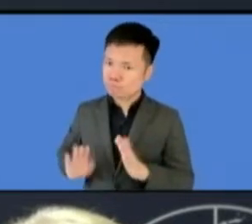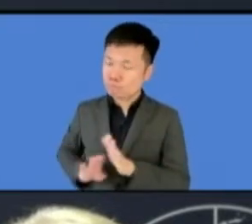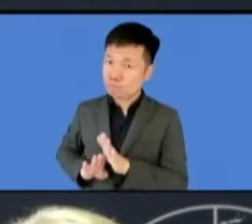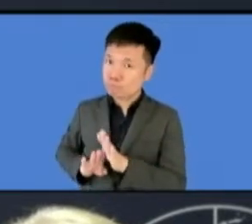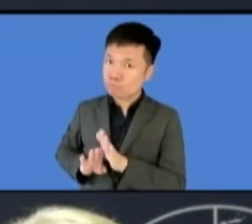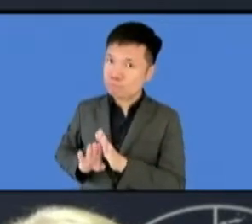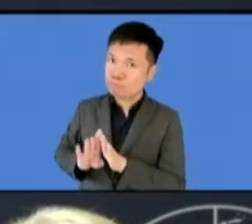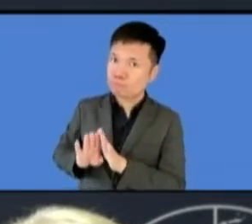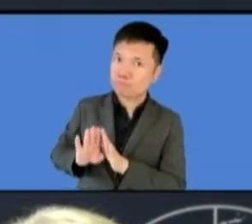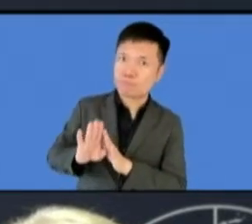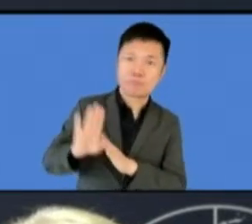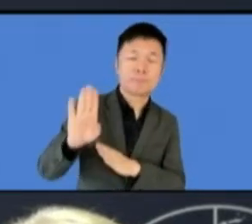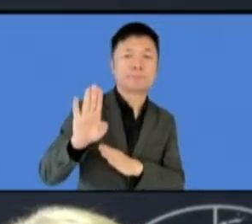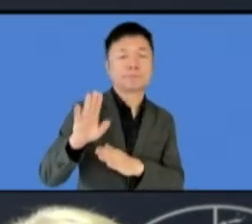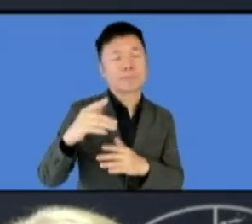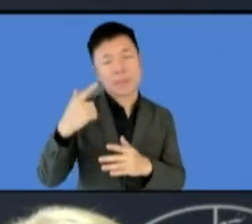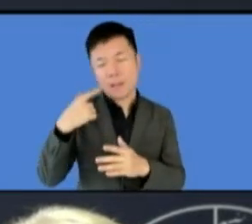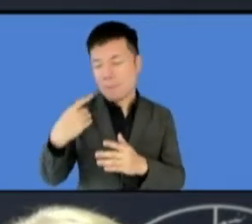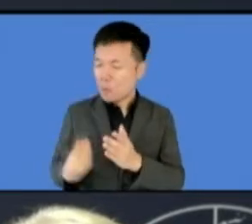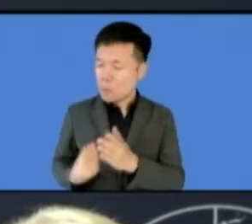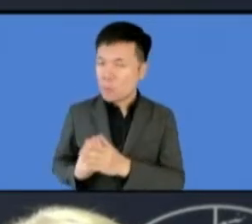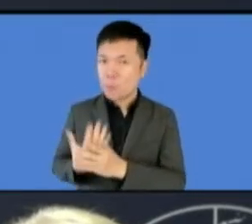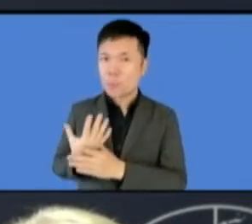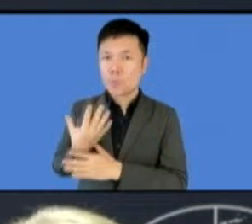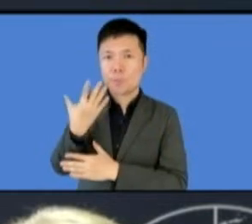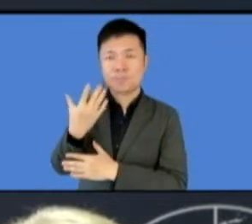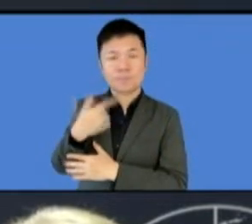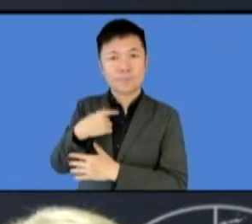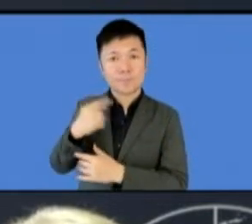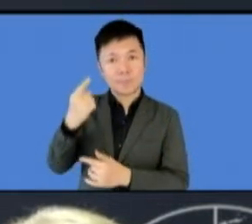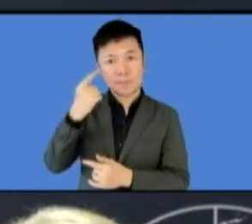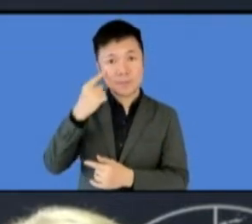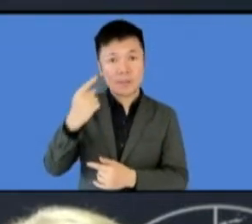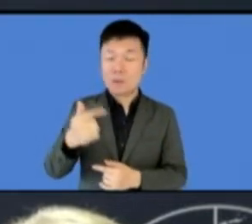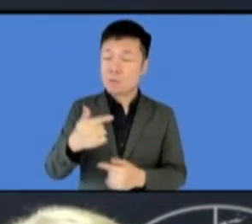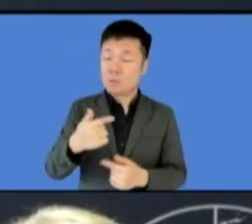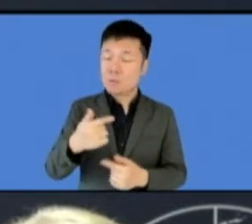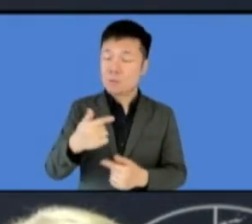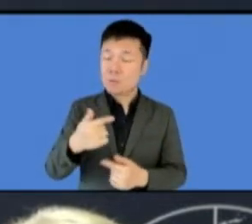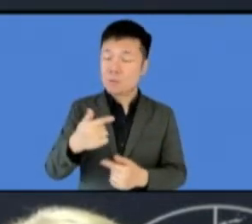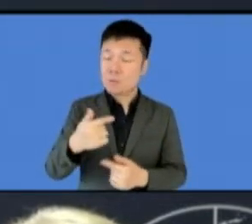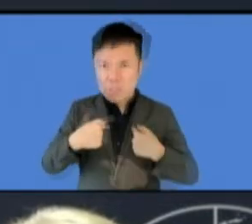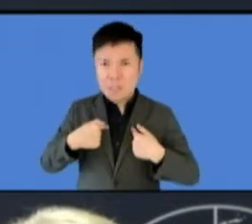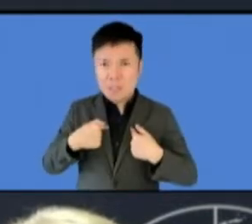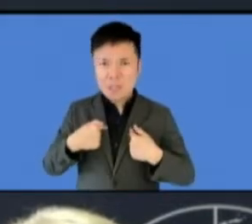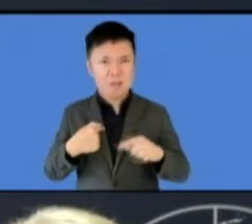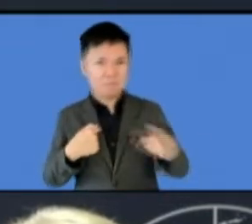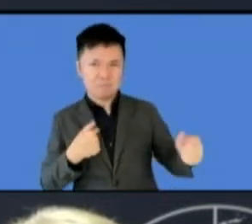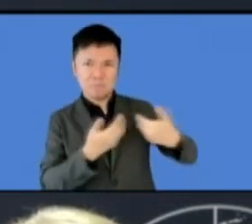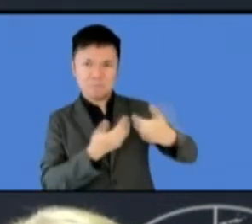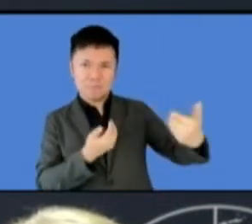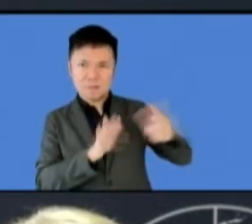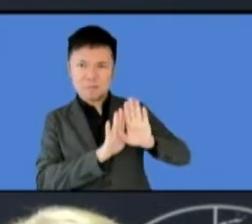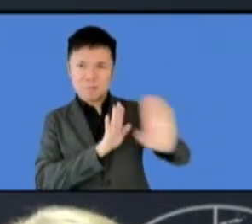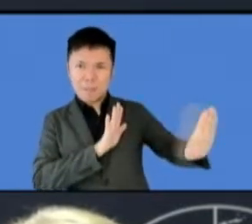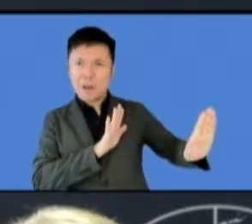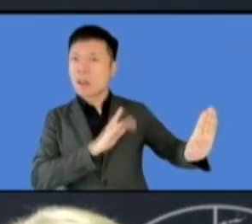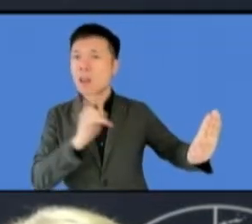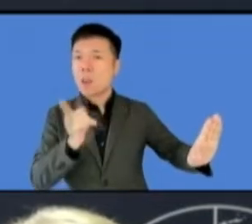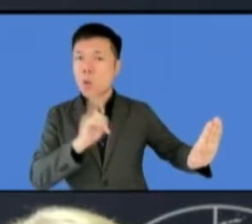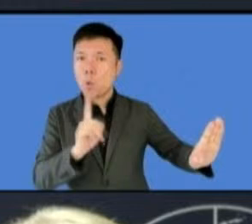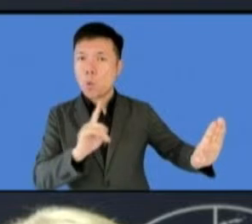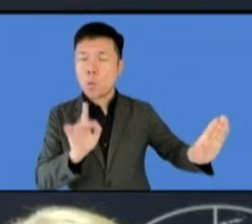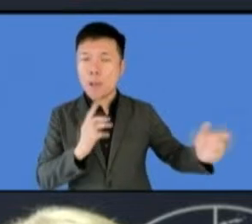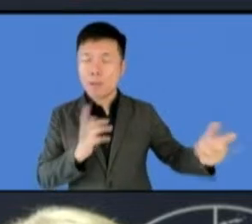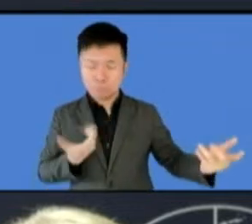and bring them together with that sort of view in mind, that isn't us or them, but a single person that will, or a single